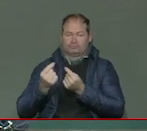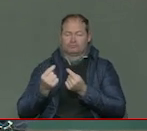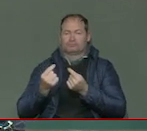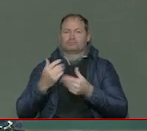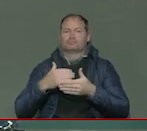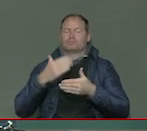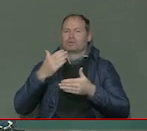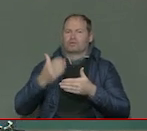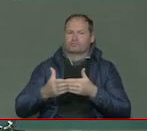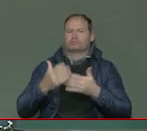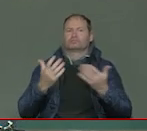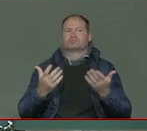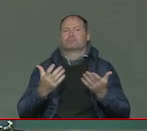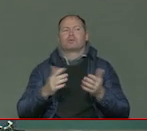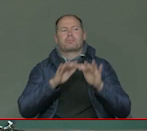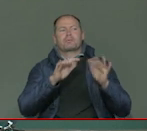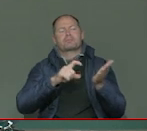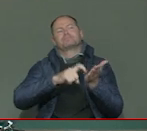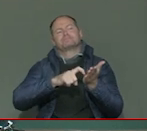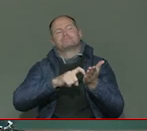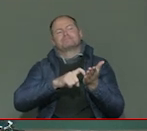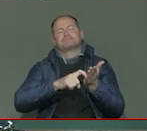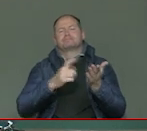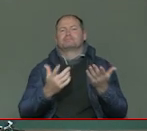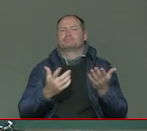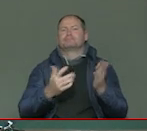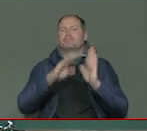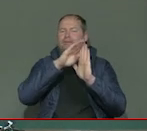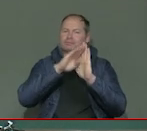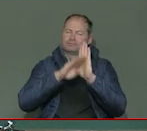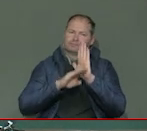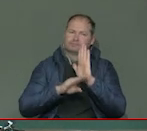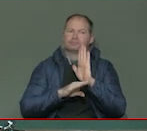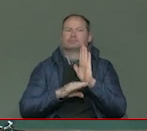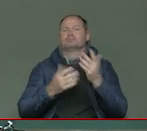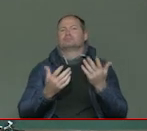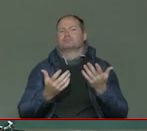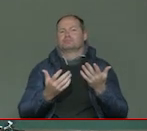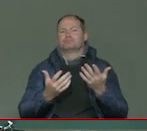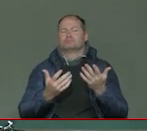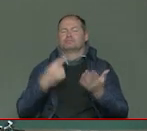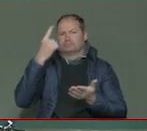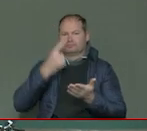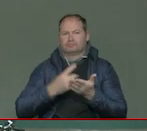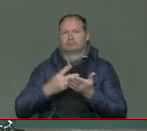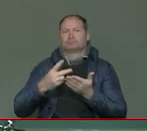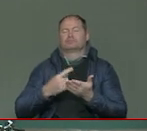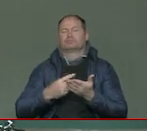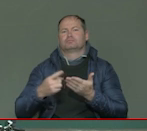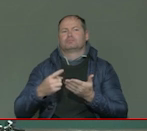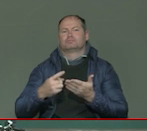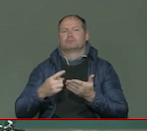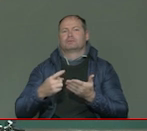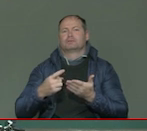and the creditors list and debtors list reconciliation next week, and then that leaves us for 2 weeks for a